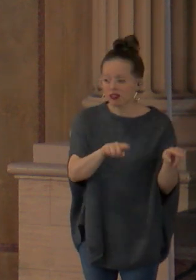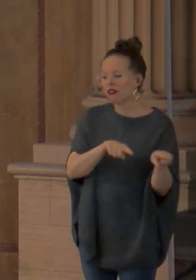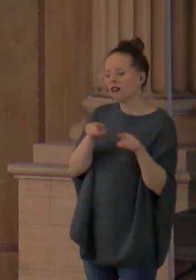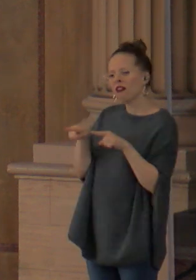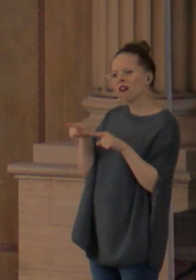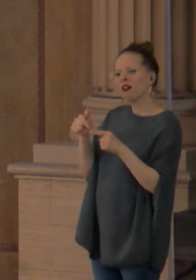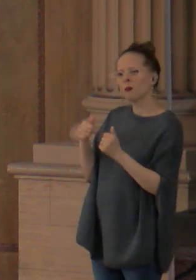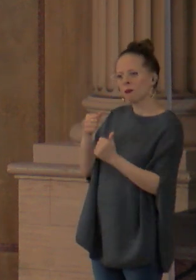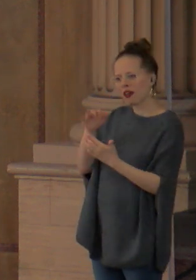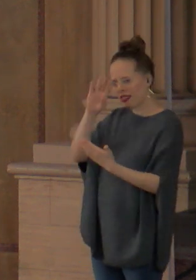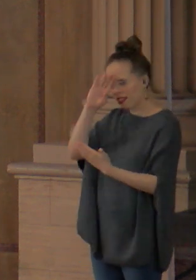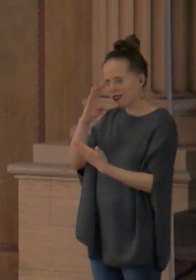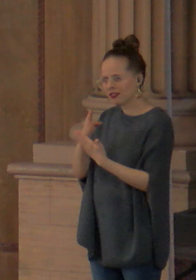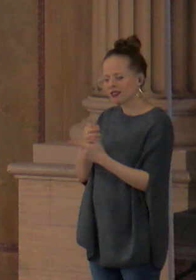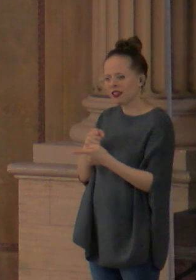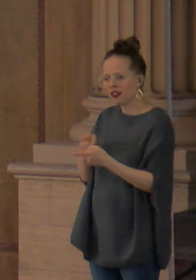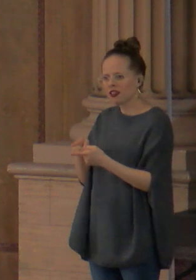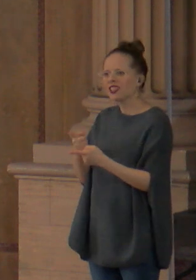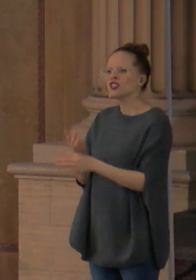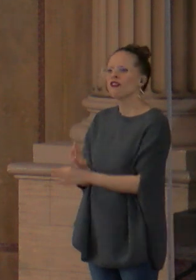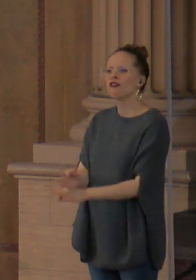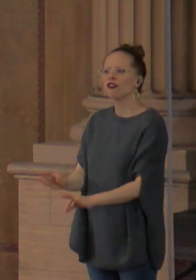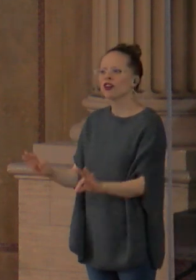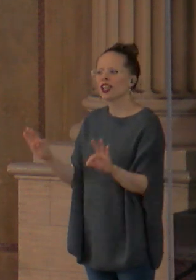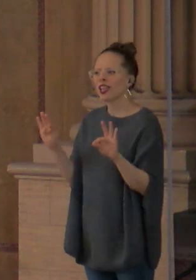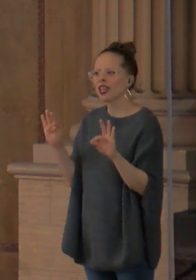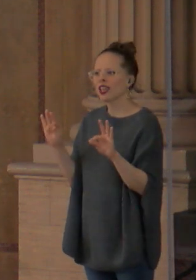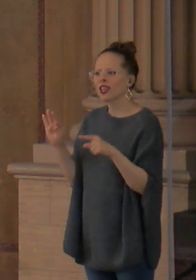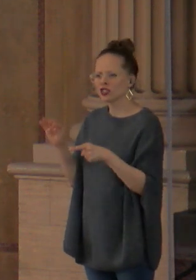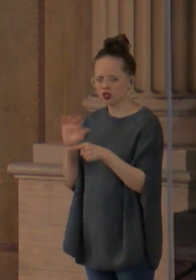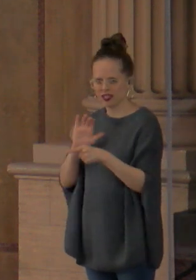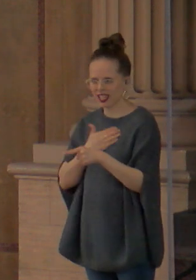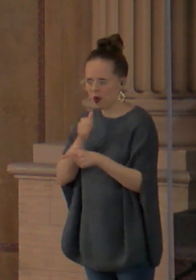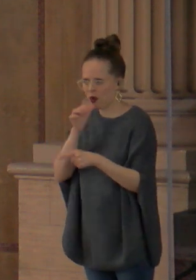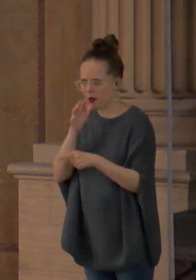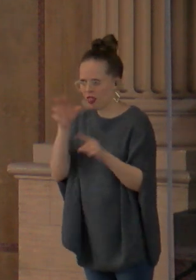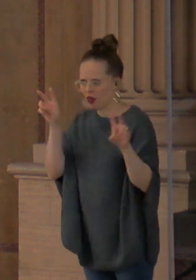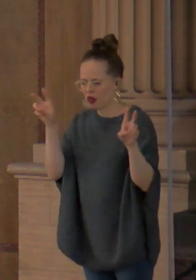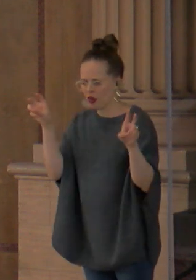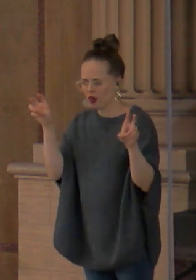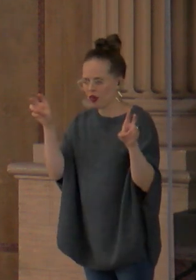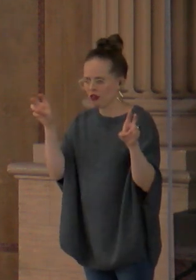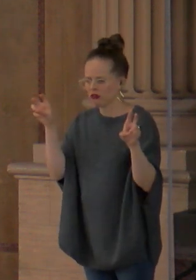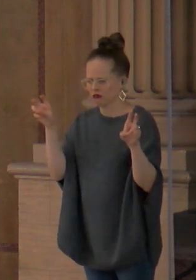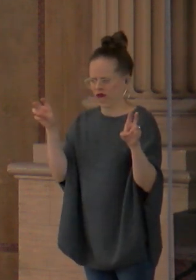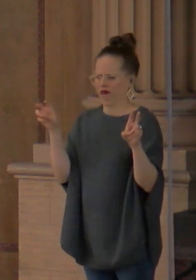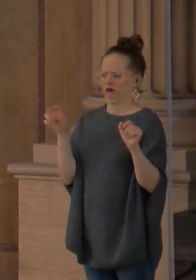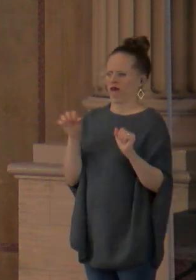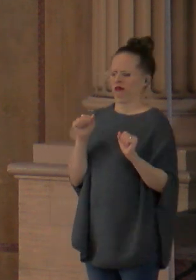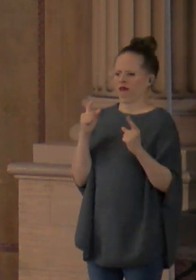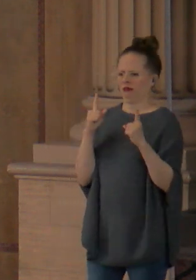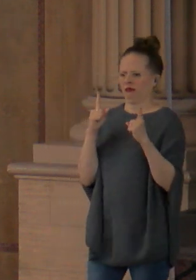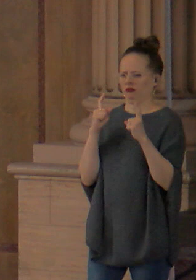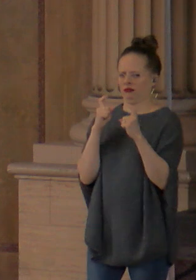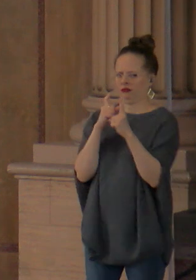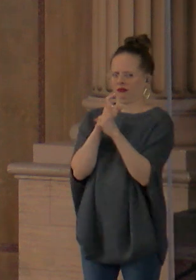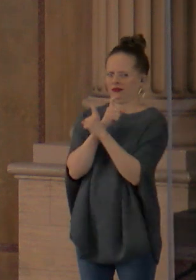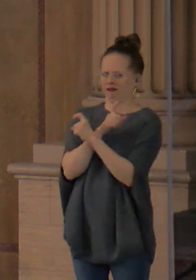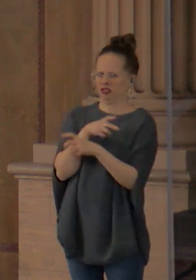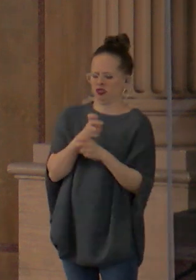and she is our mother. Okay, so this is why this is one of the hard ones to grasp.